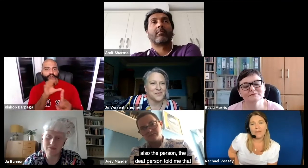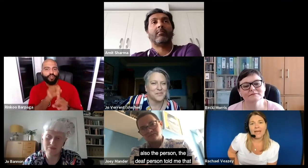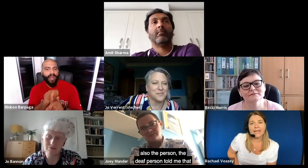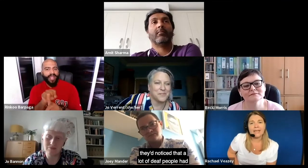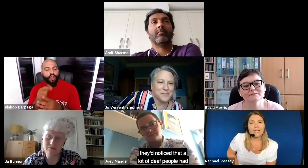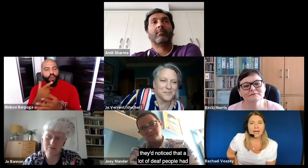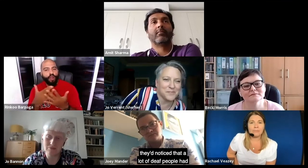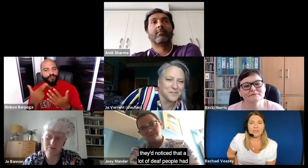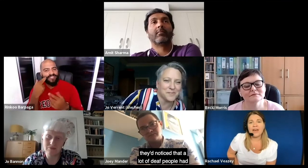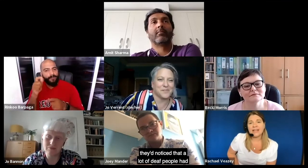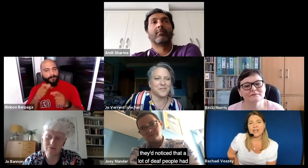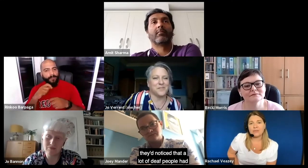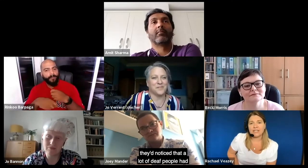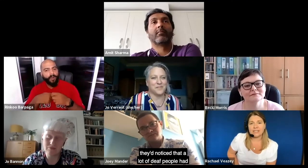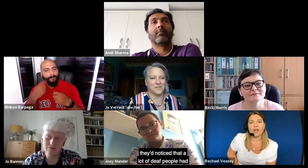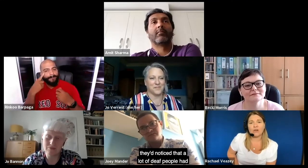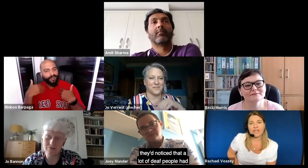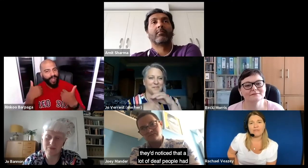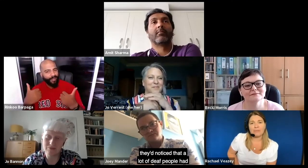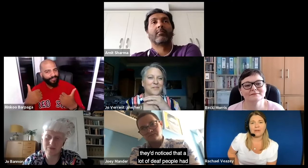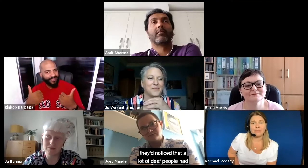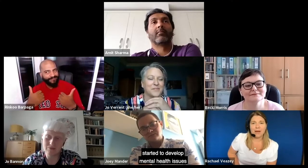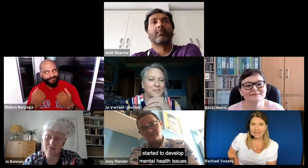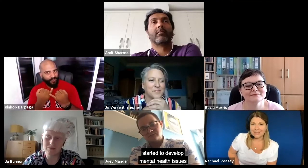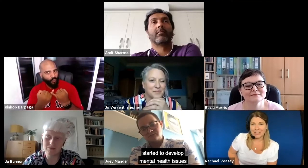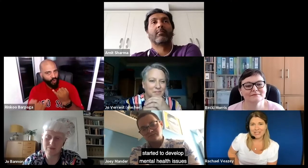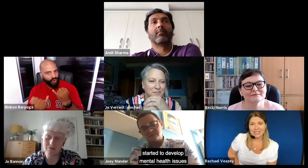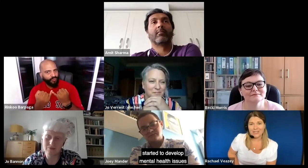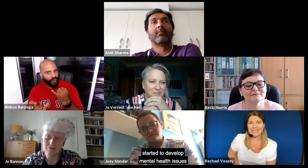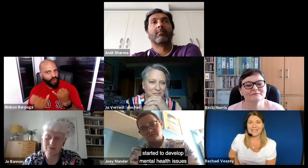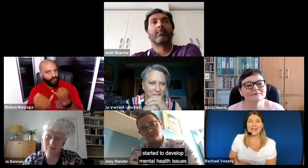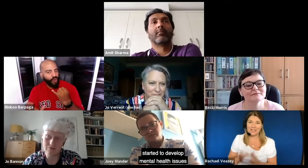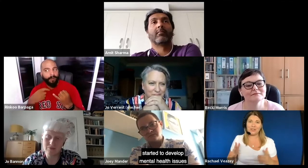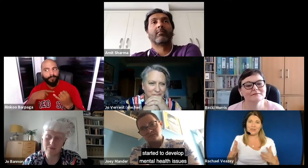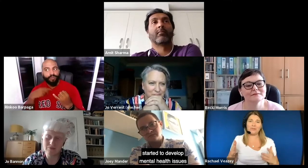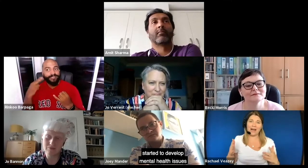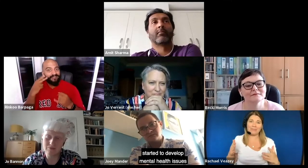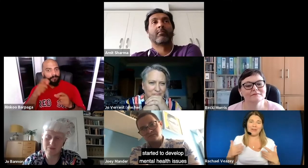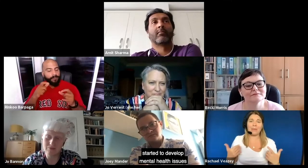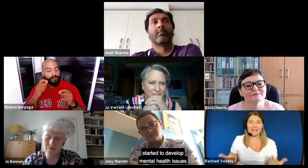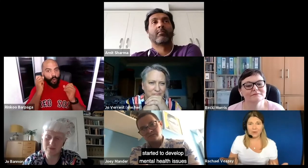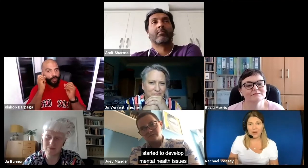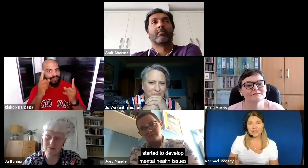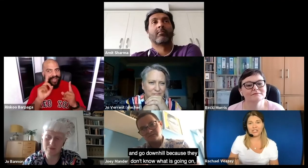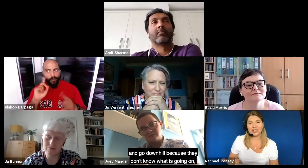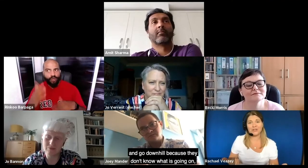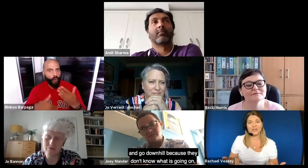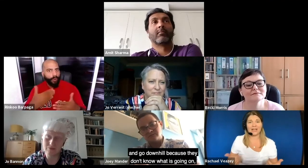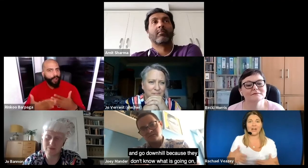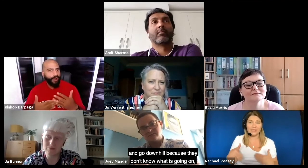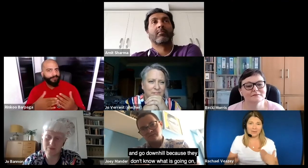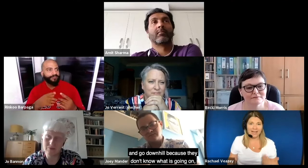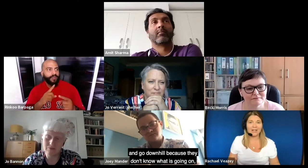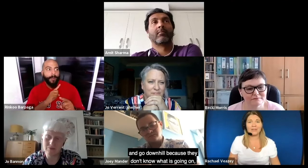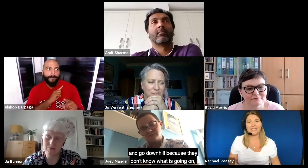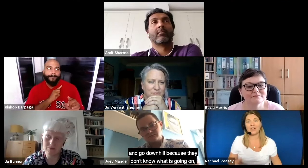told me that they'd noticed that a lot of deaf people had actually started to develop mental health issues and